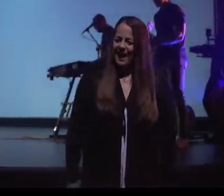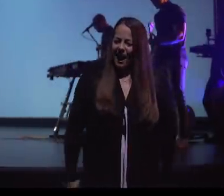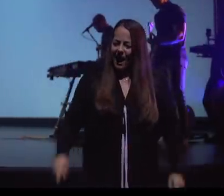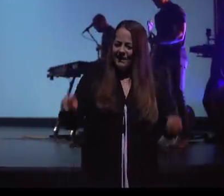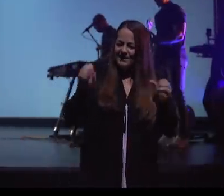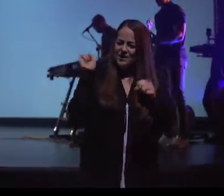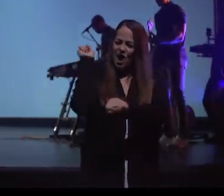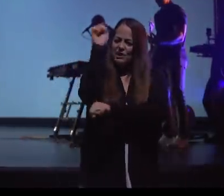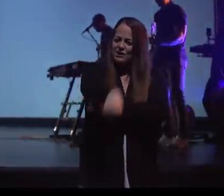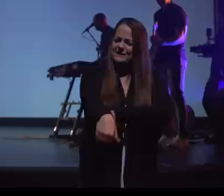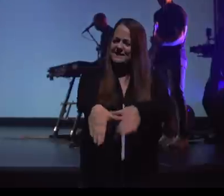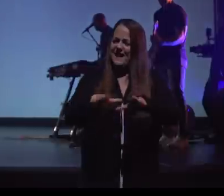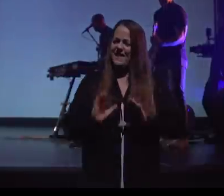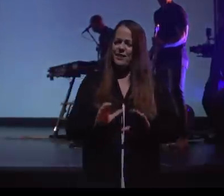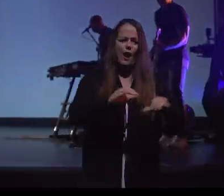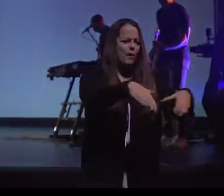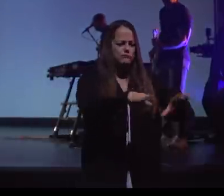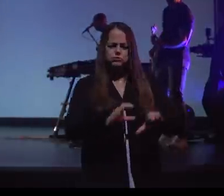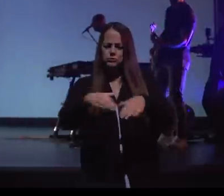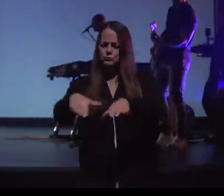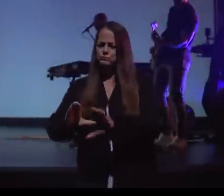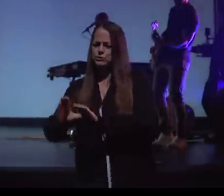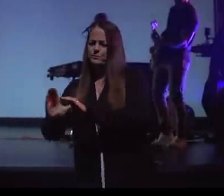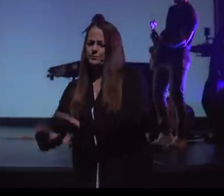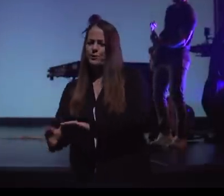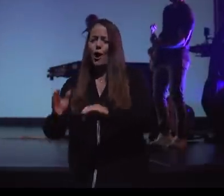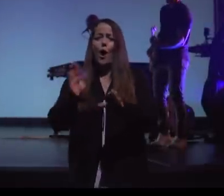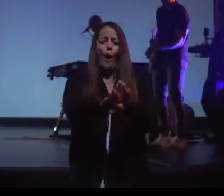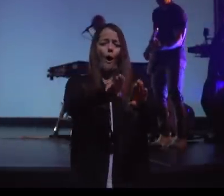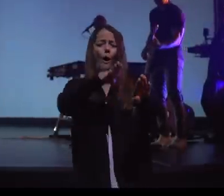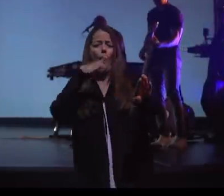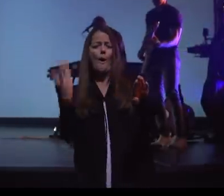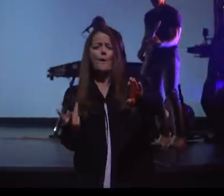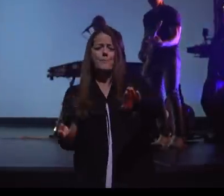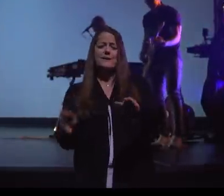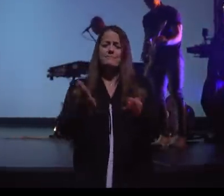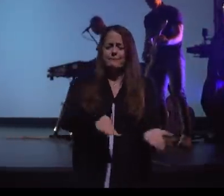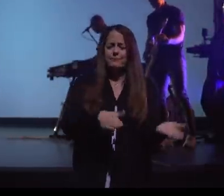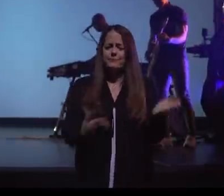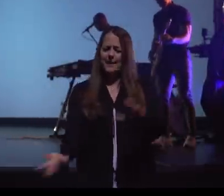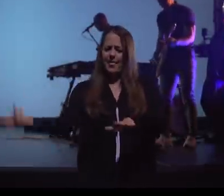rose from their tombs, and the angels stood in.